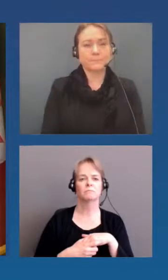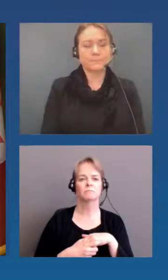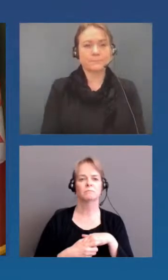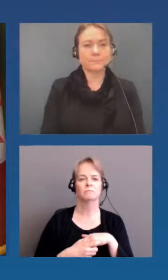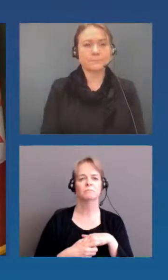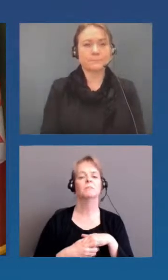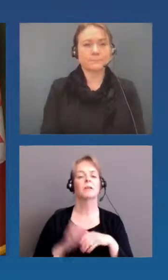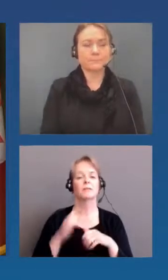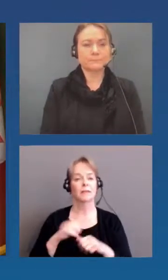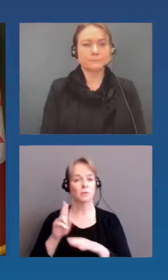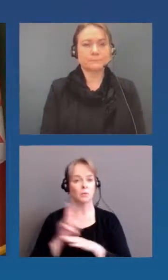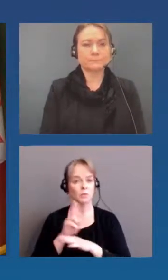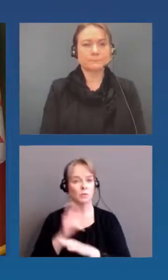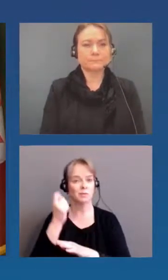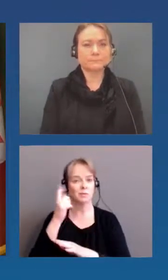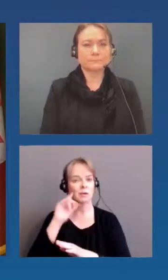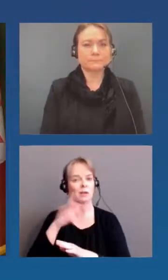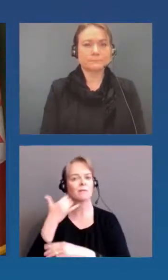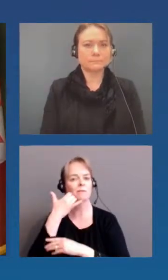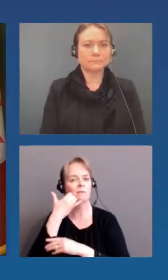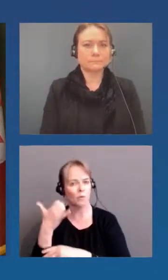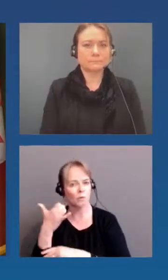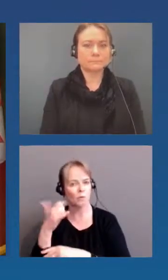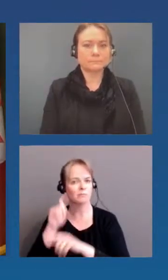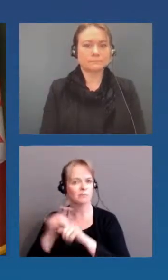These are phone registration